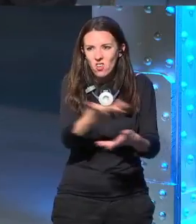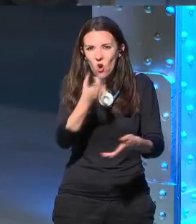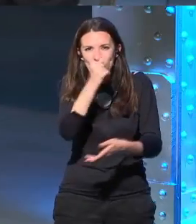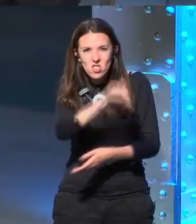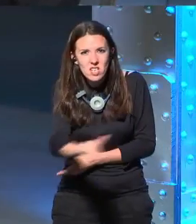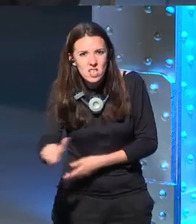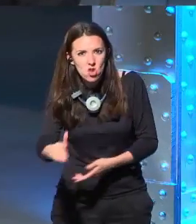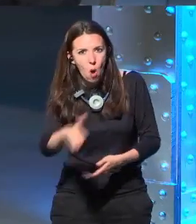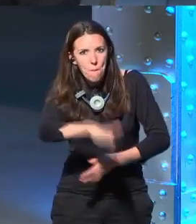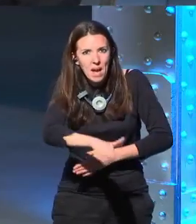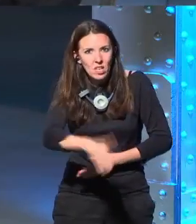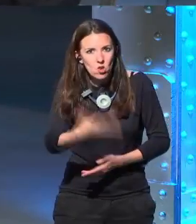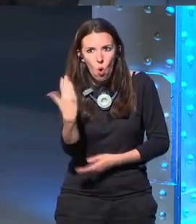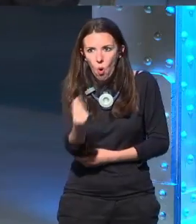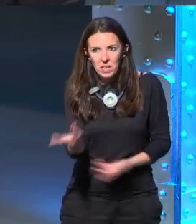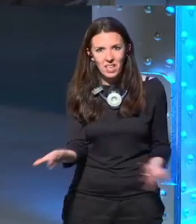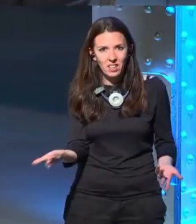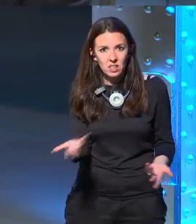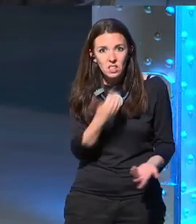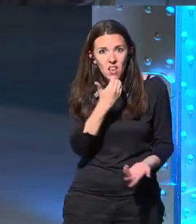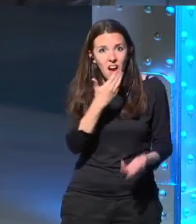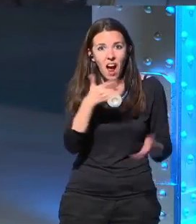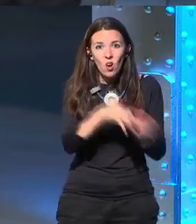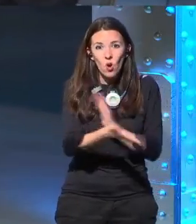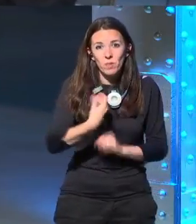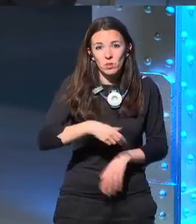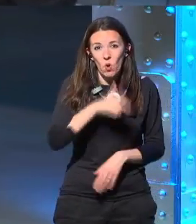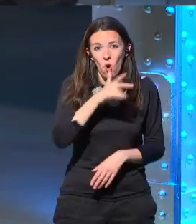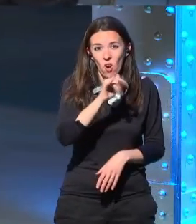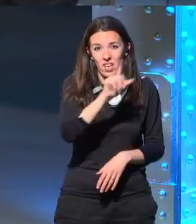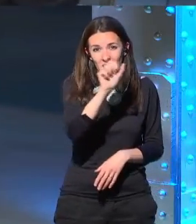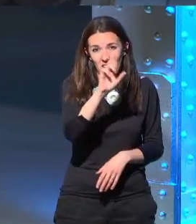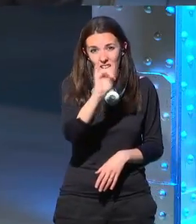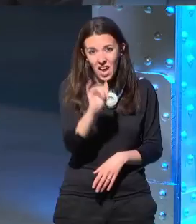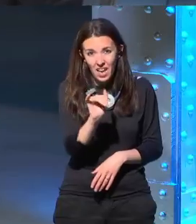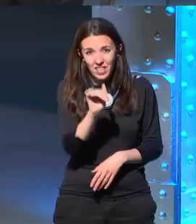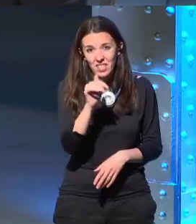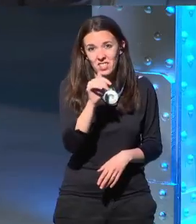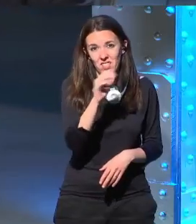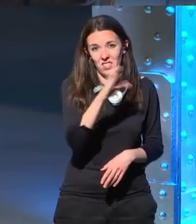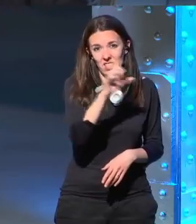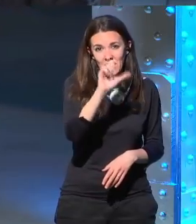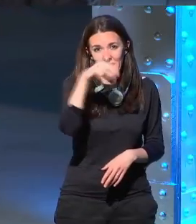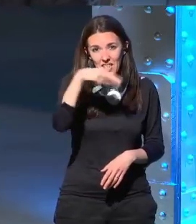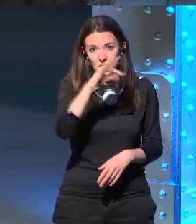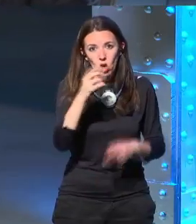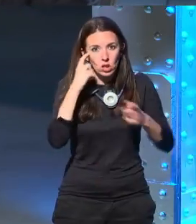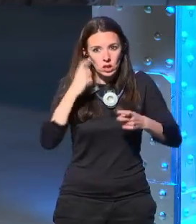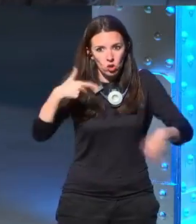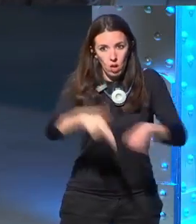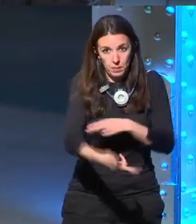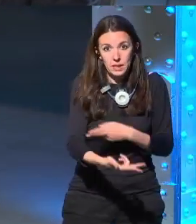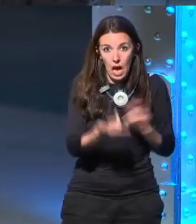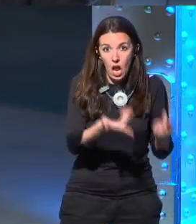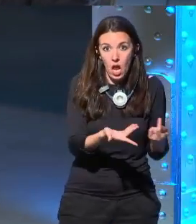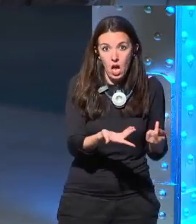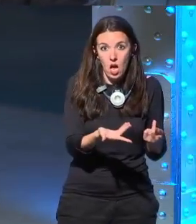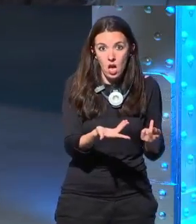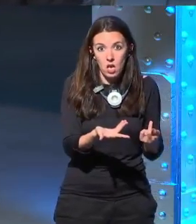the pizza place. At that point, the person who put up those lies should be held